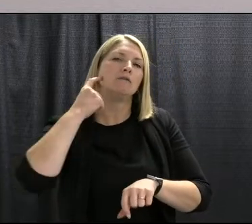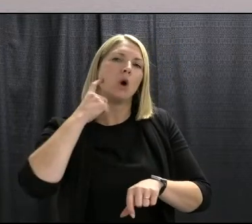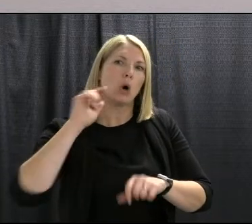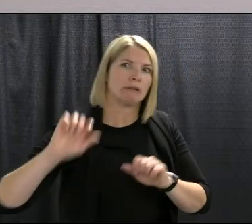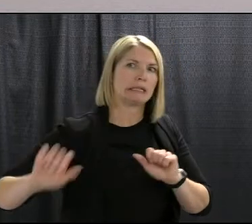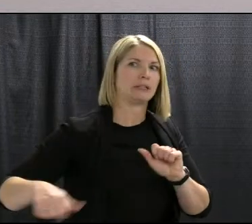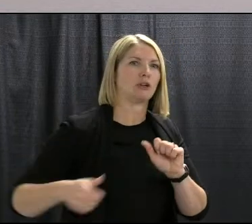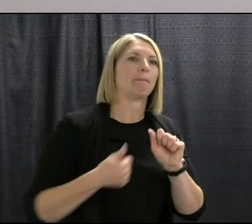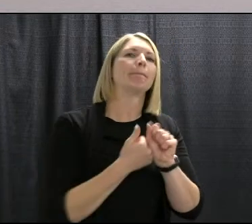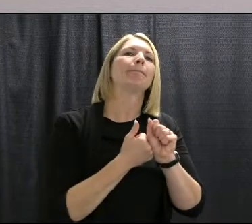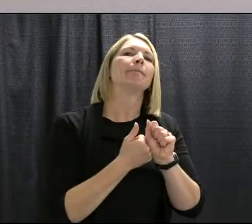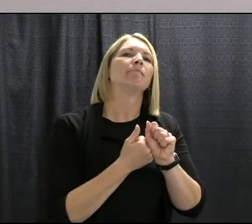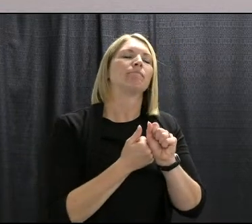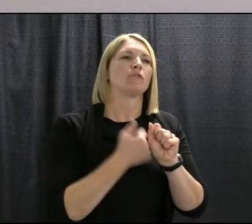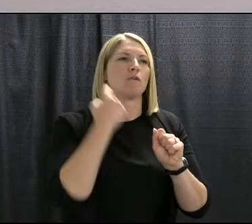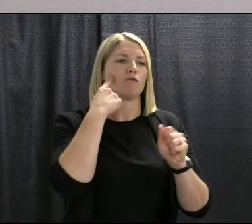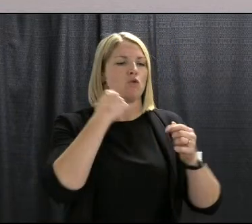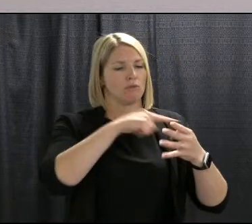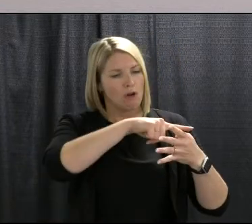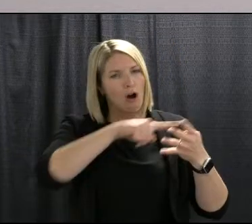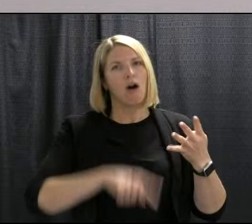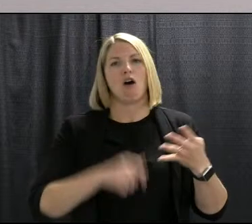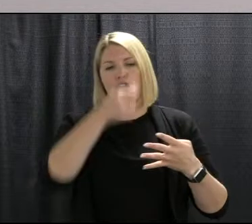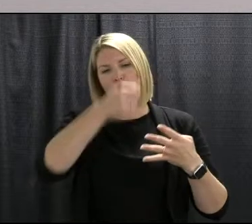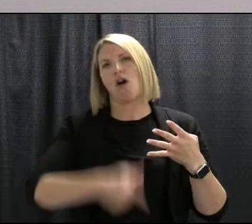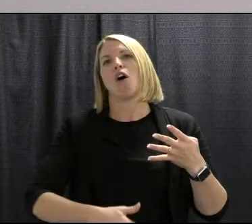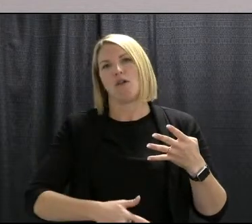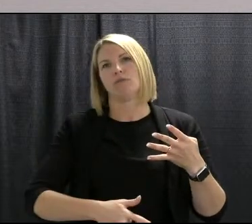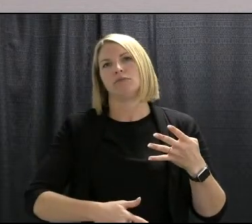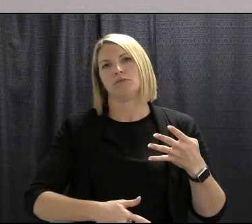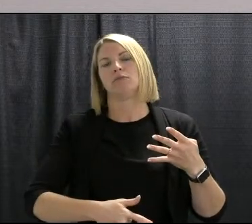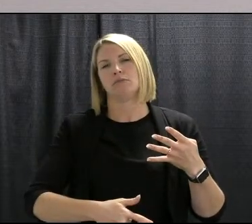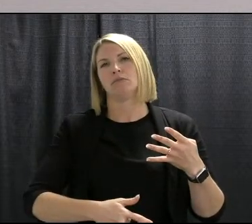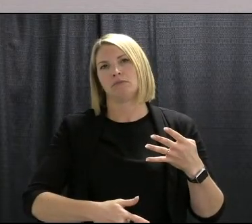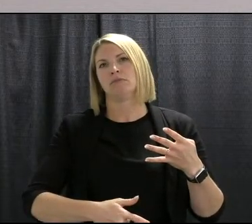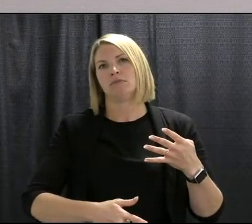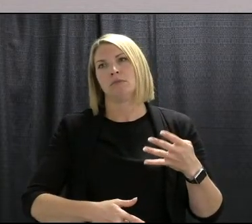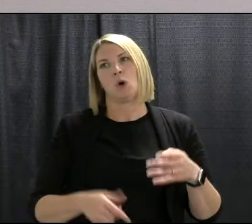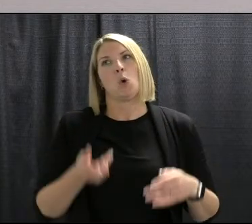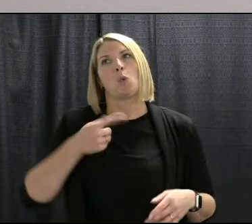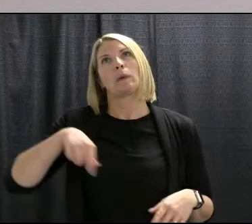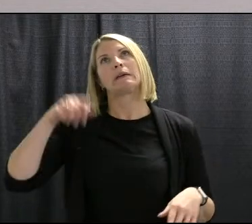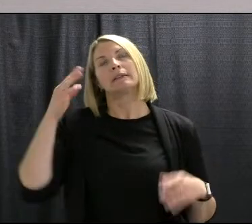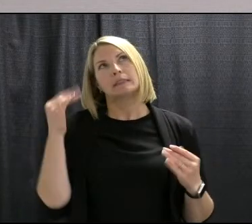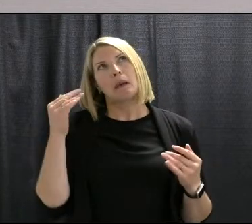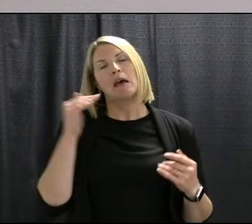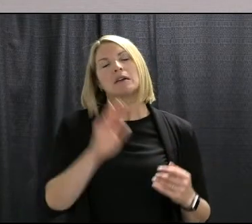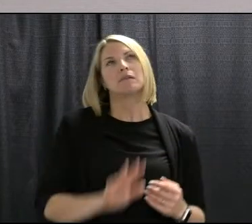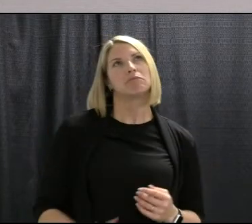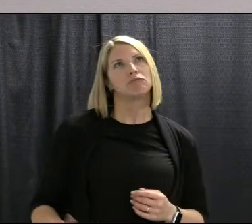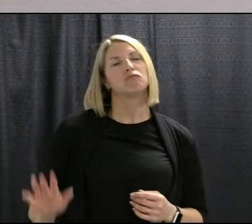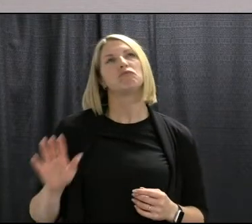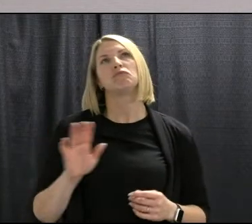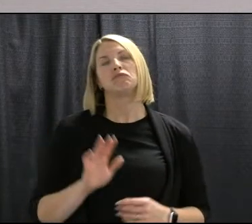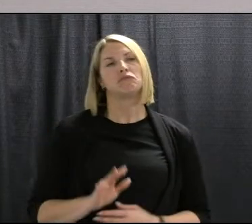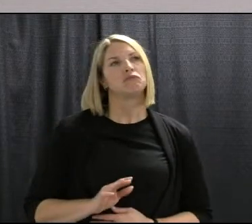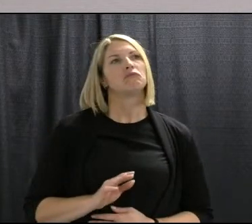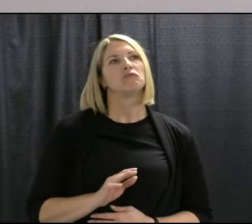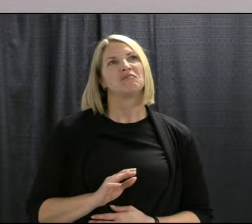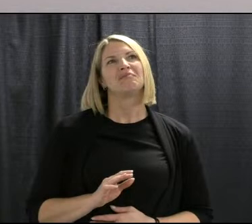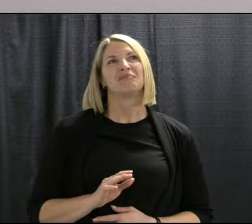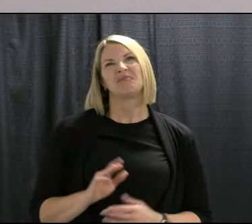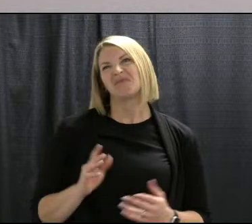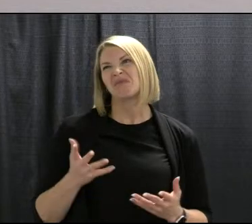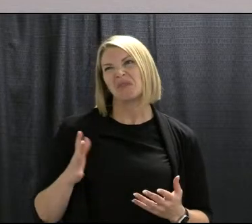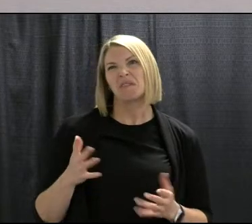work done so that they can be fully compliant as well. But we would expect that would happen fairly quickly.